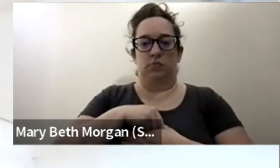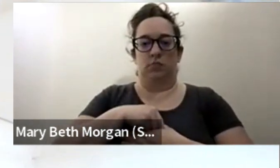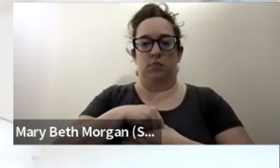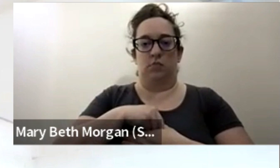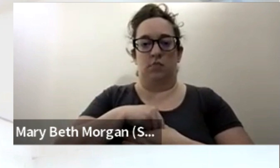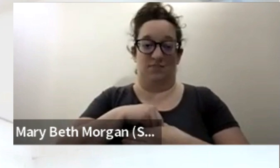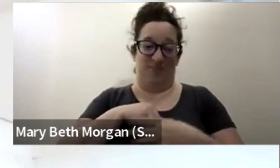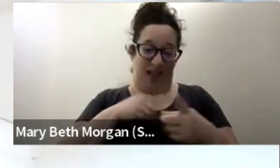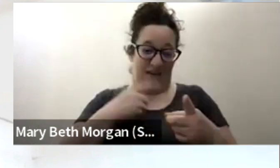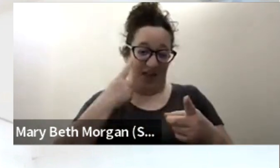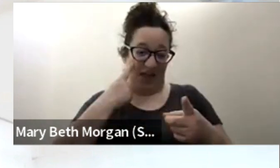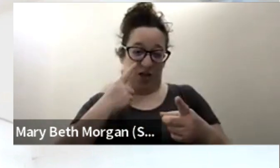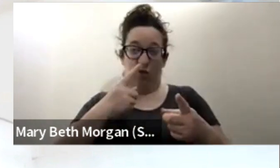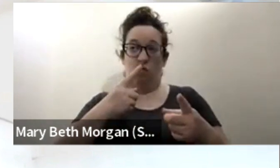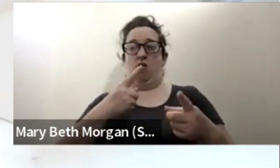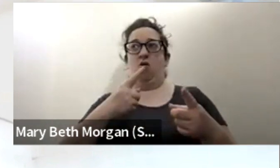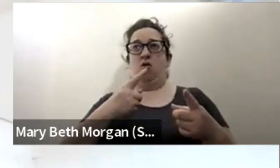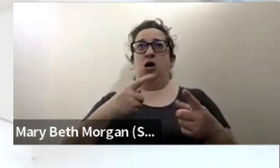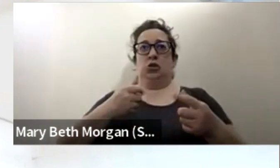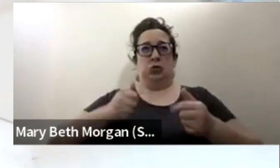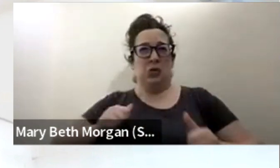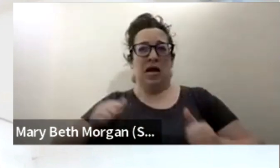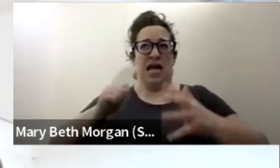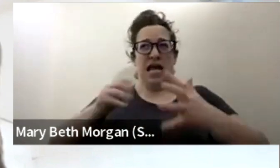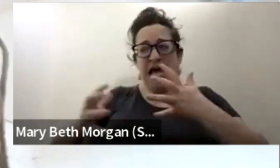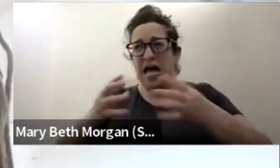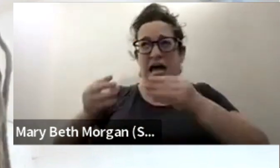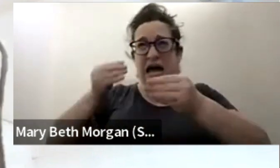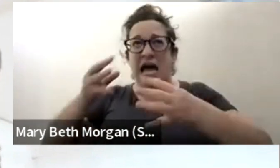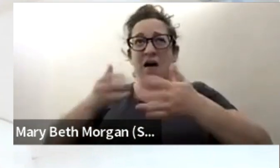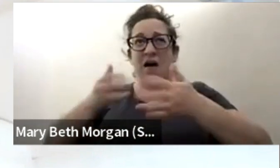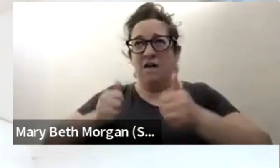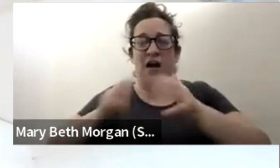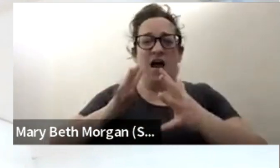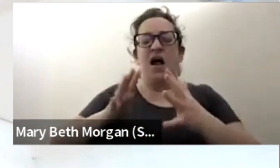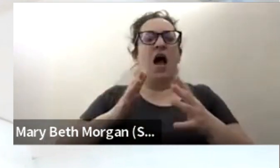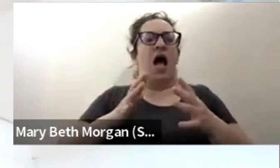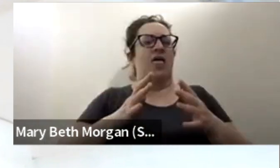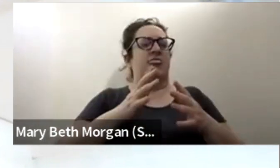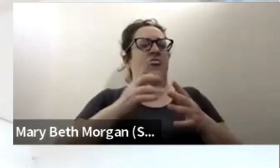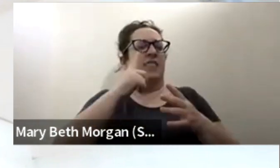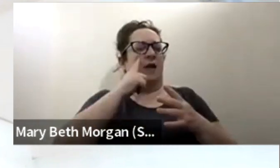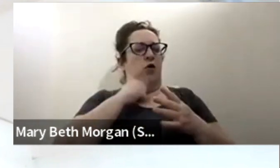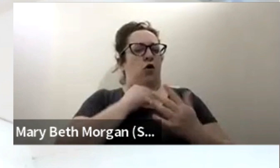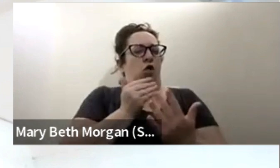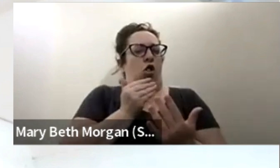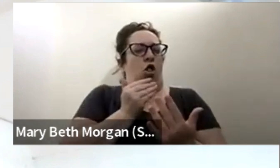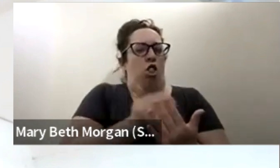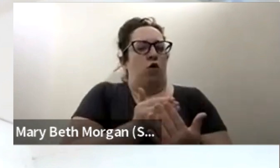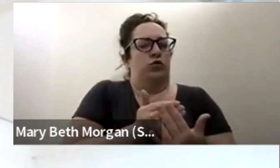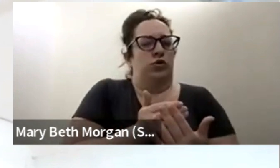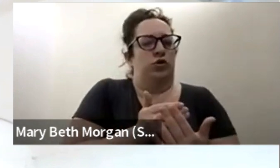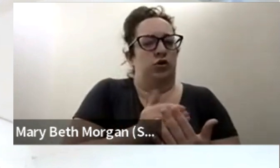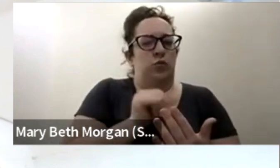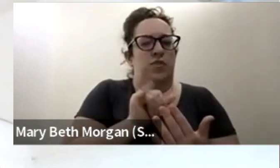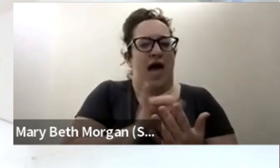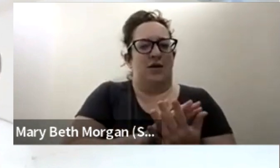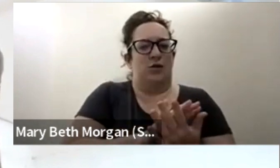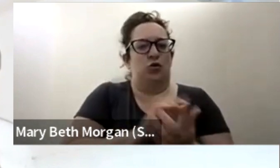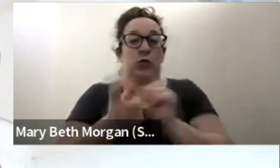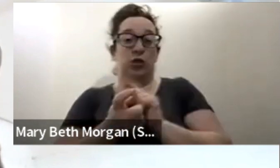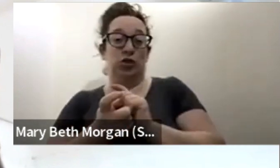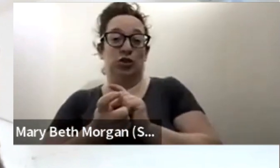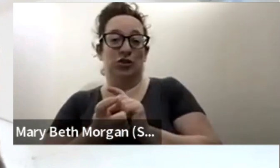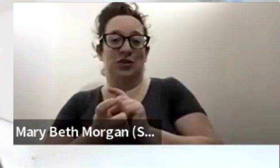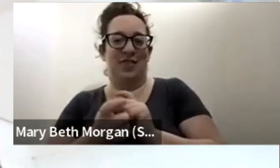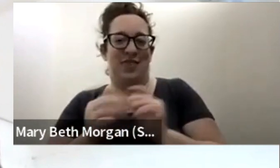approach it physically, but I think that you're closer to it than you think. And therefore you don't, again, you're looking at ways to